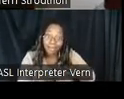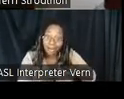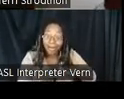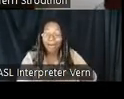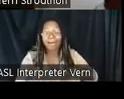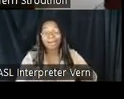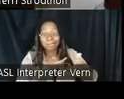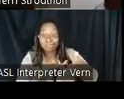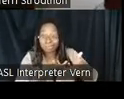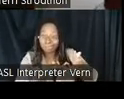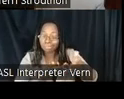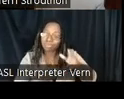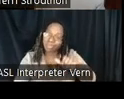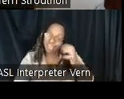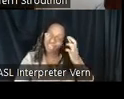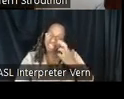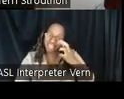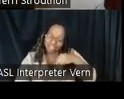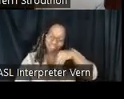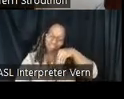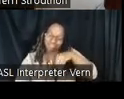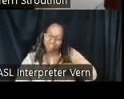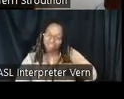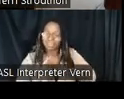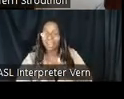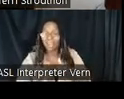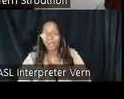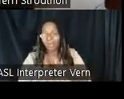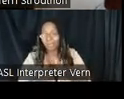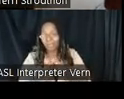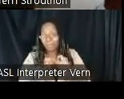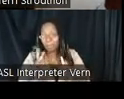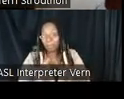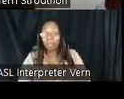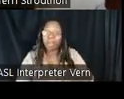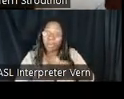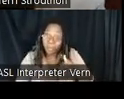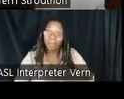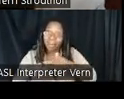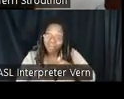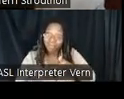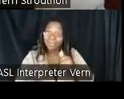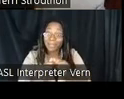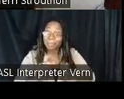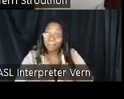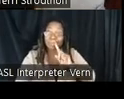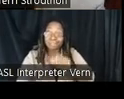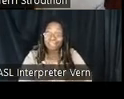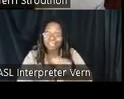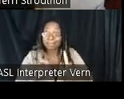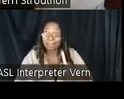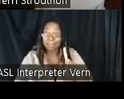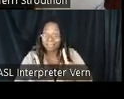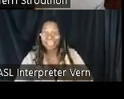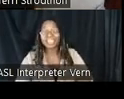the root of our interactions with people, because we're dealing with people, real people, human beings. So it's love, and